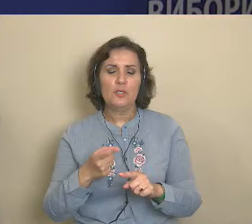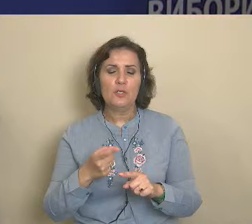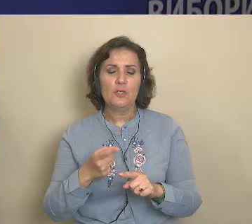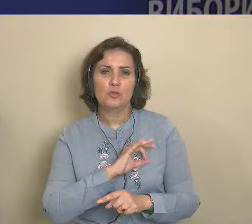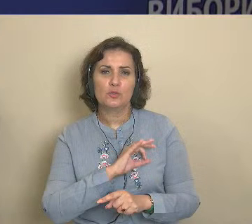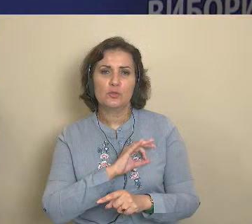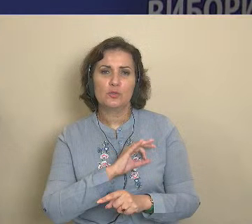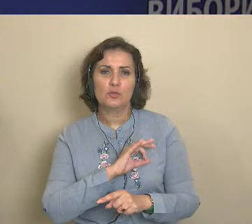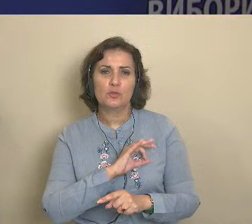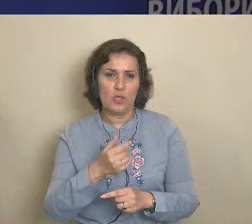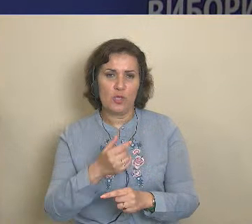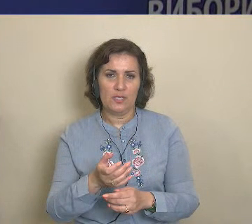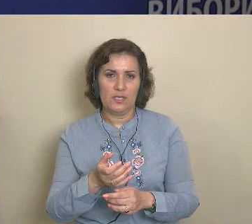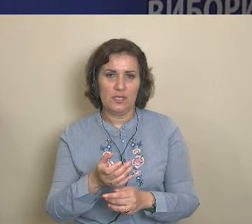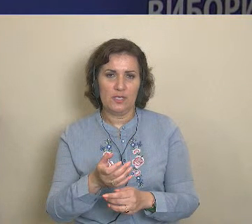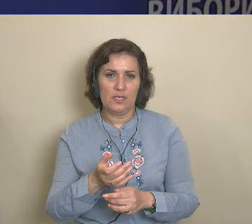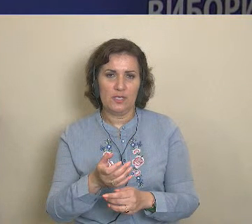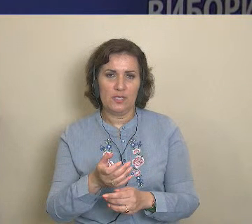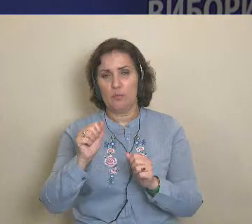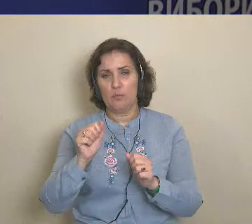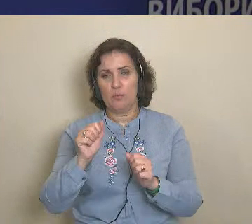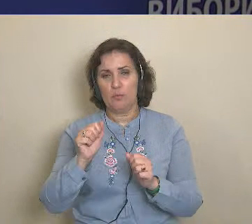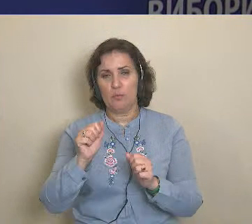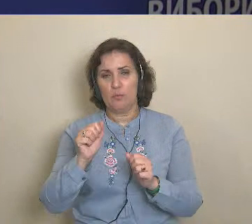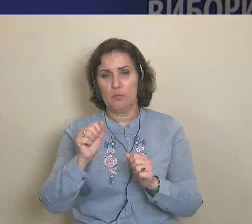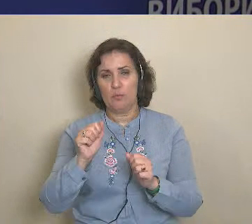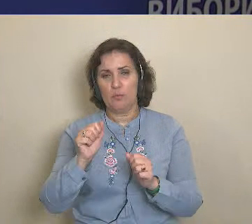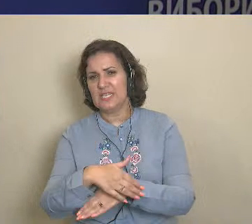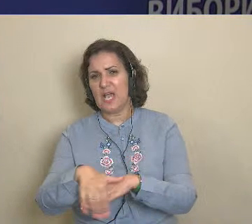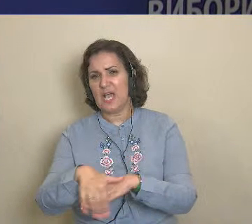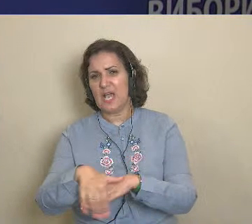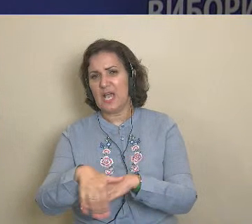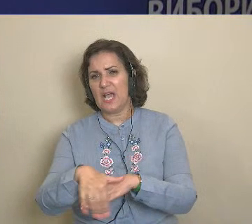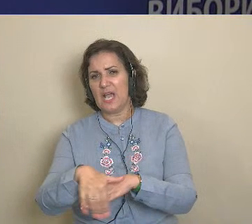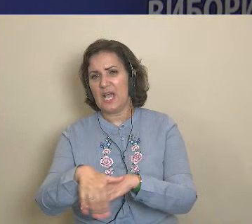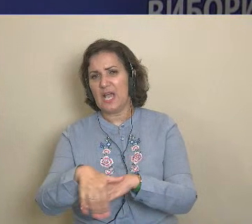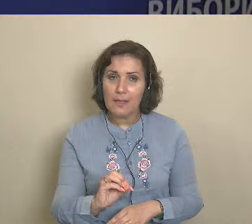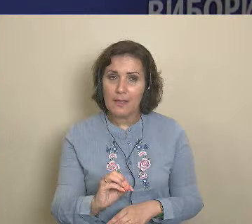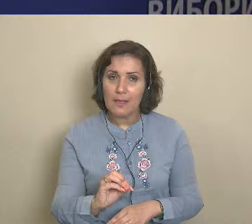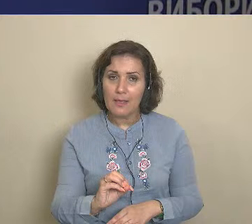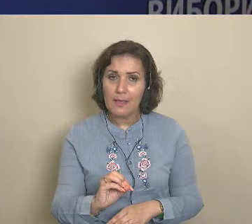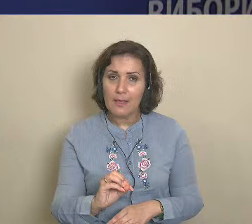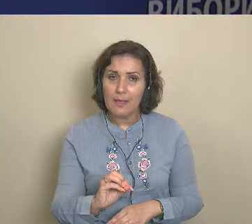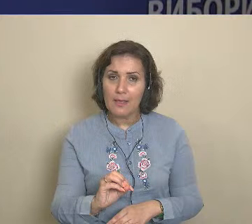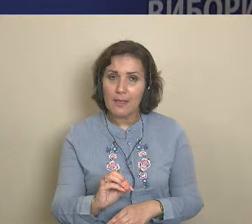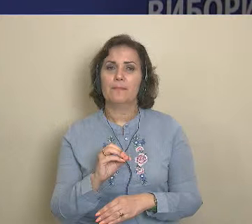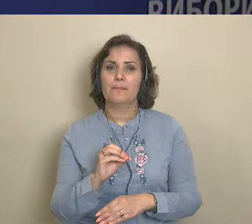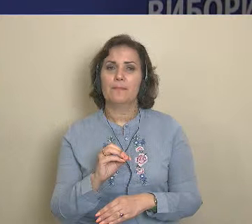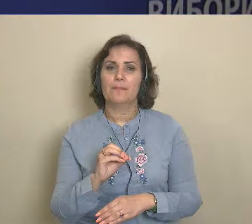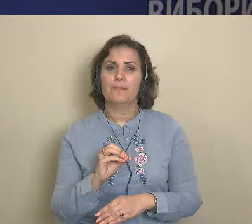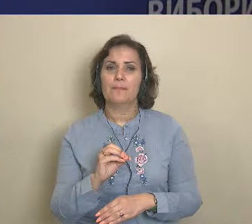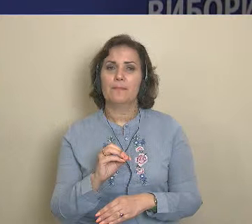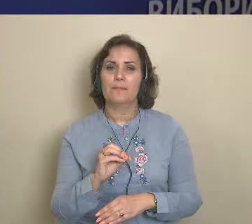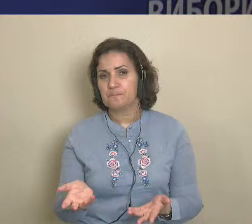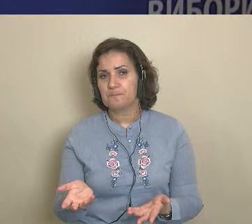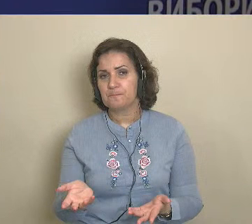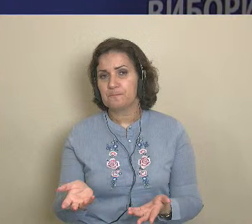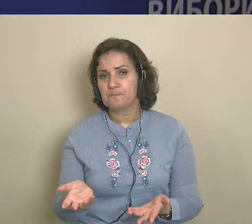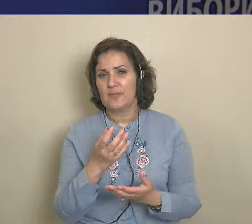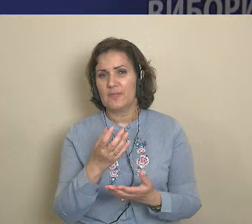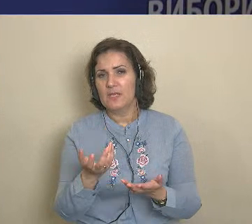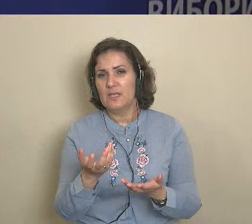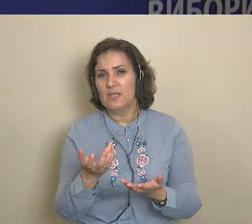voters were refused and how many people were using electronic services, because people can fill in different addresses,